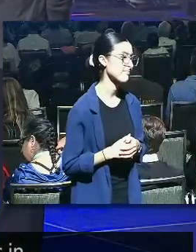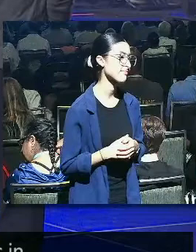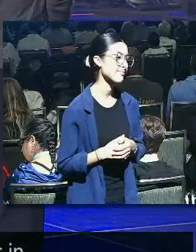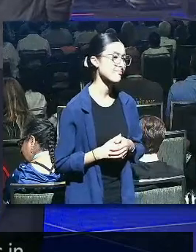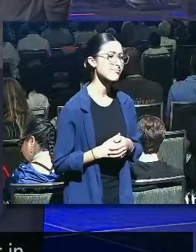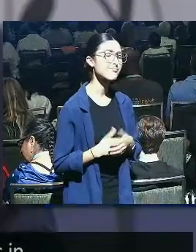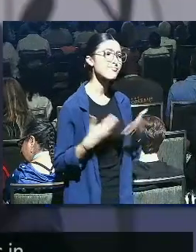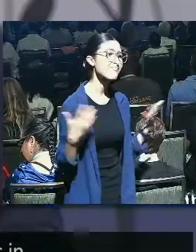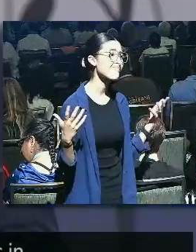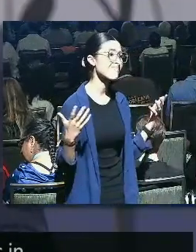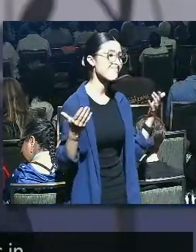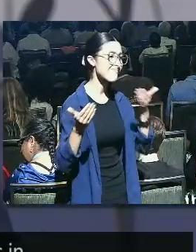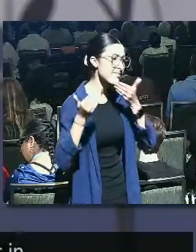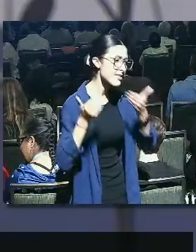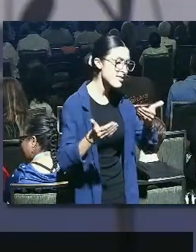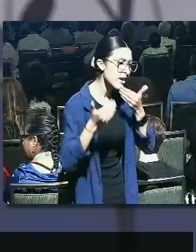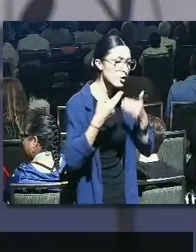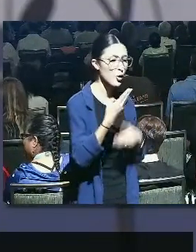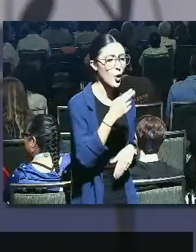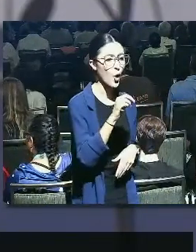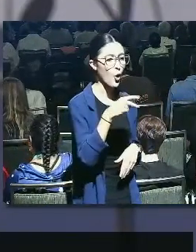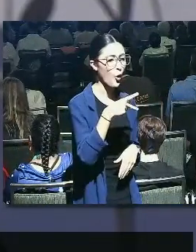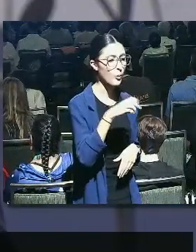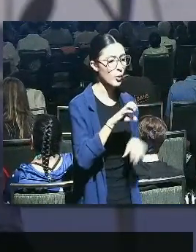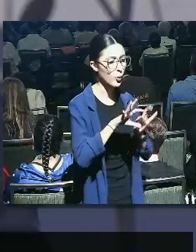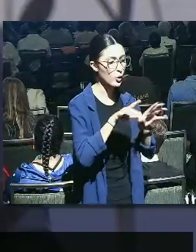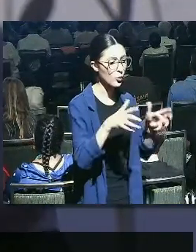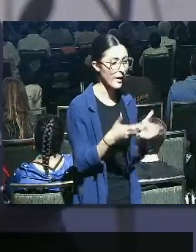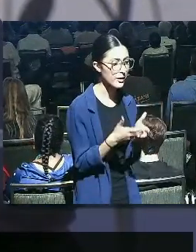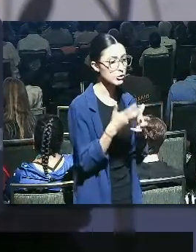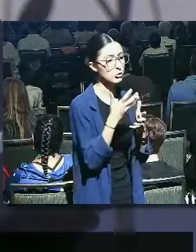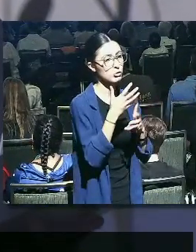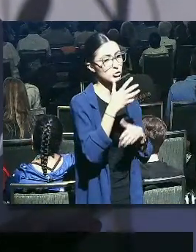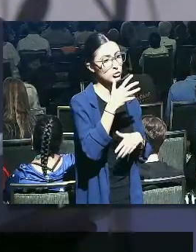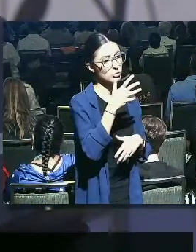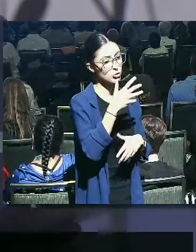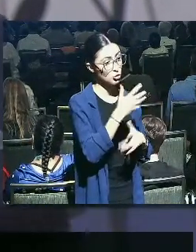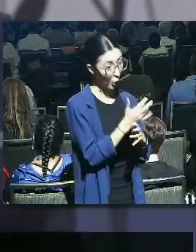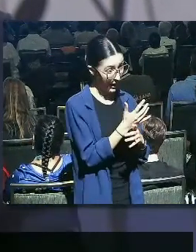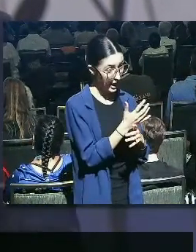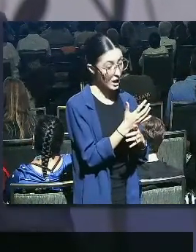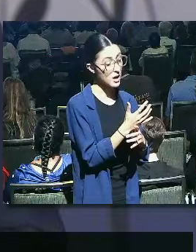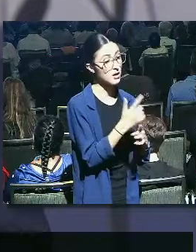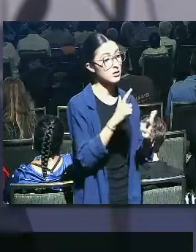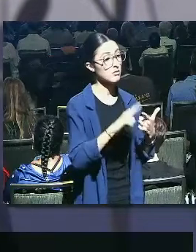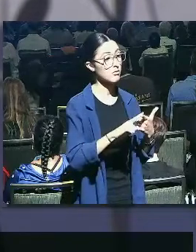Thank you, Hope Worldwide Germany, Hope Worldwide Great Britain.